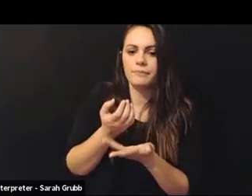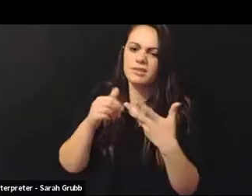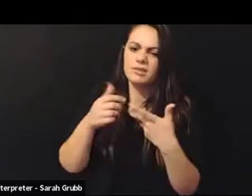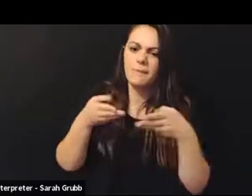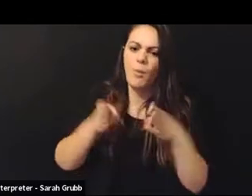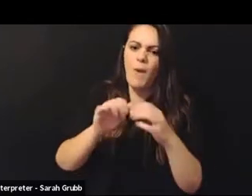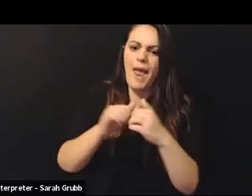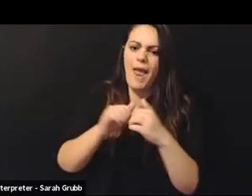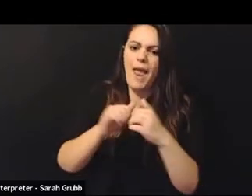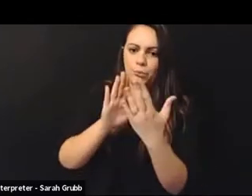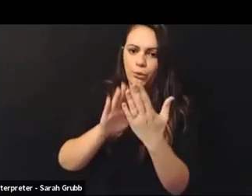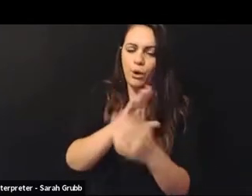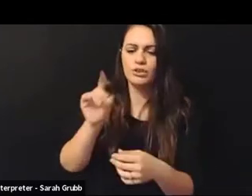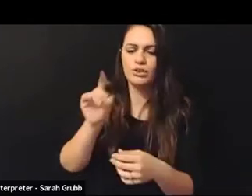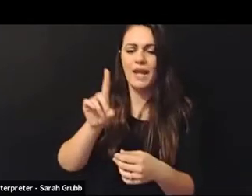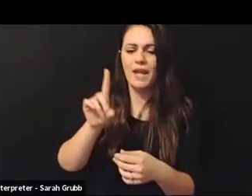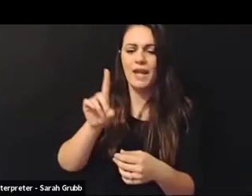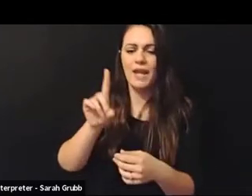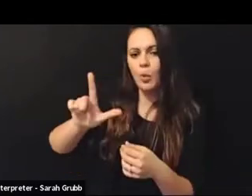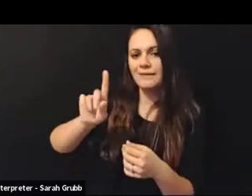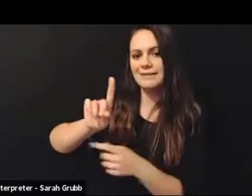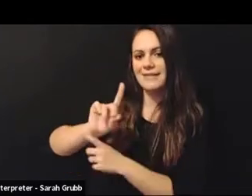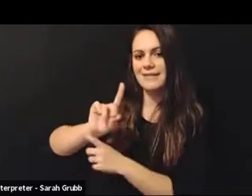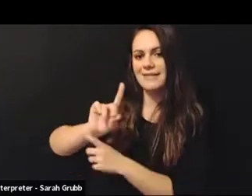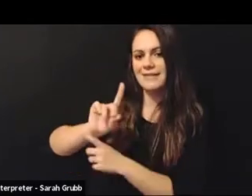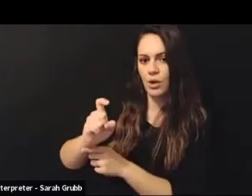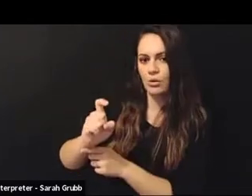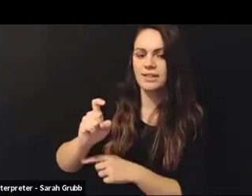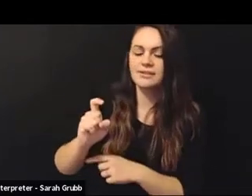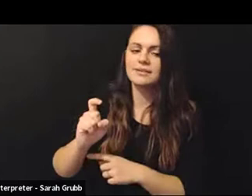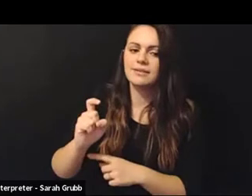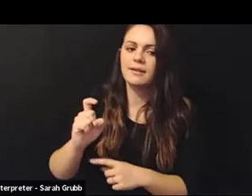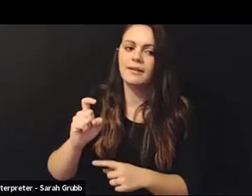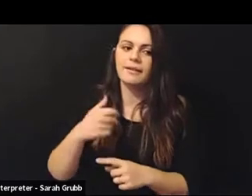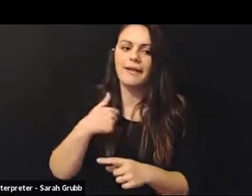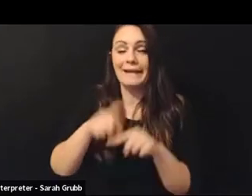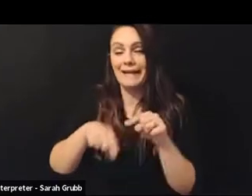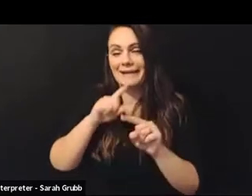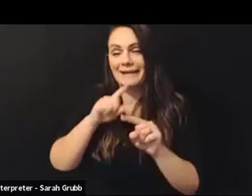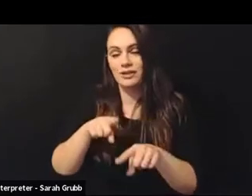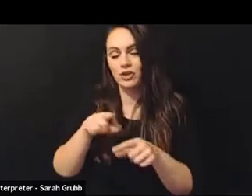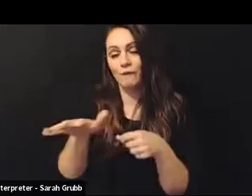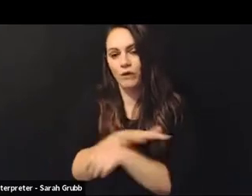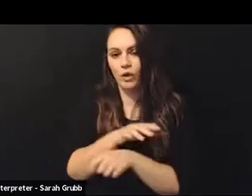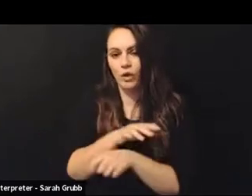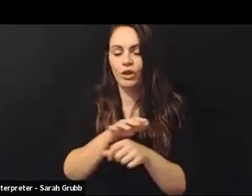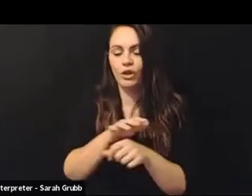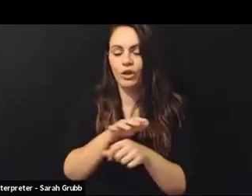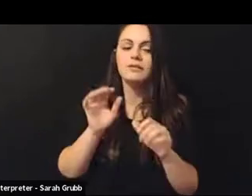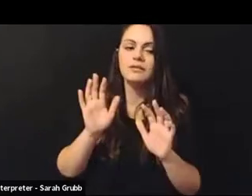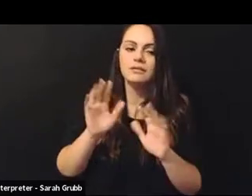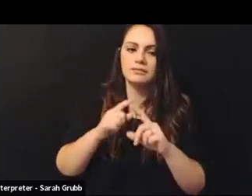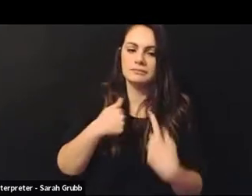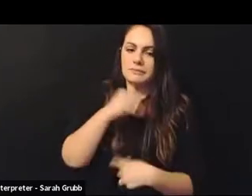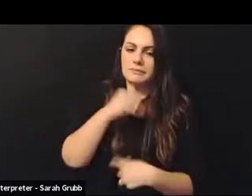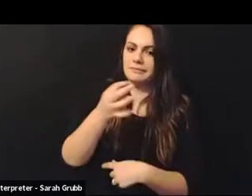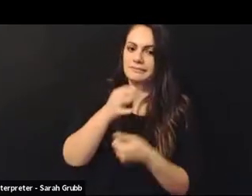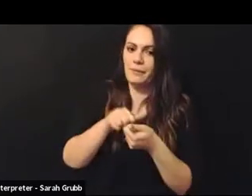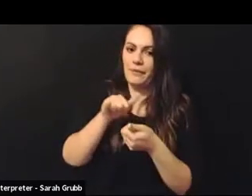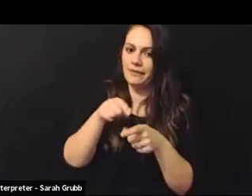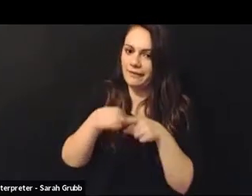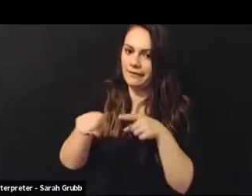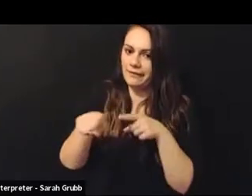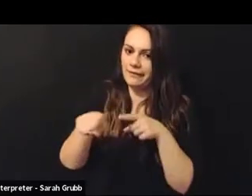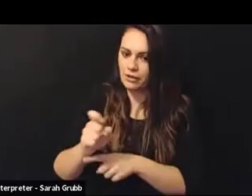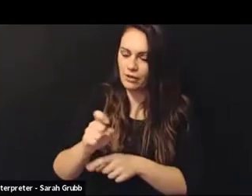which I'm not going to answer definitively for you because I'm not the person to do that. And then we're going to look at how you can actually marry